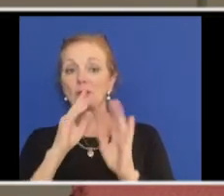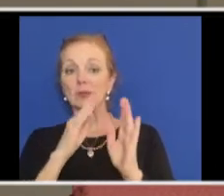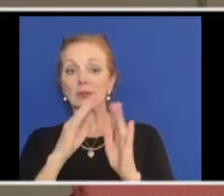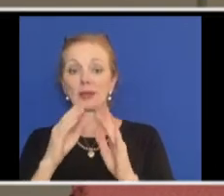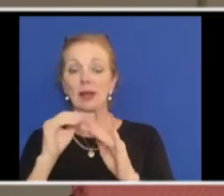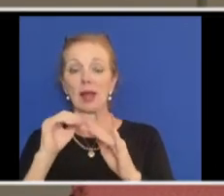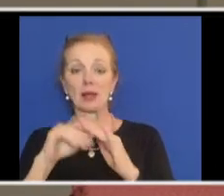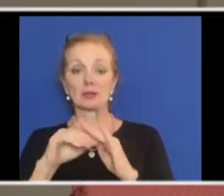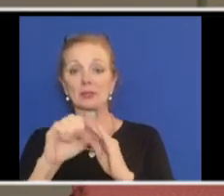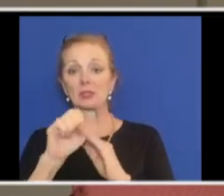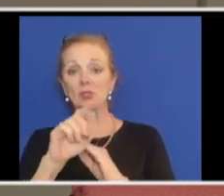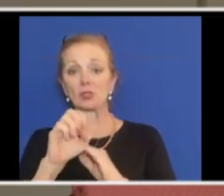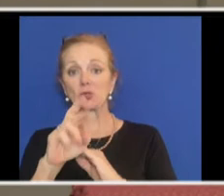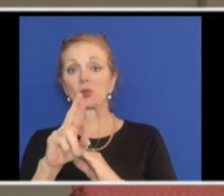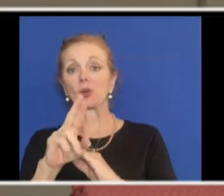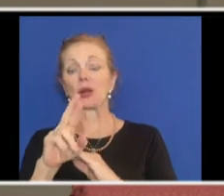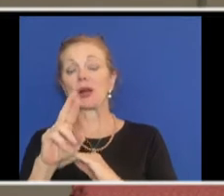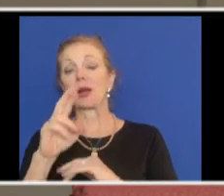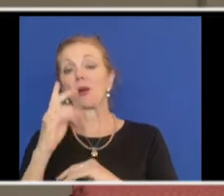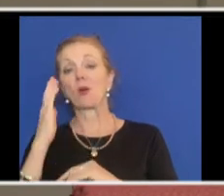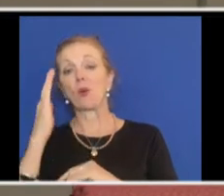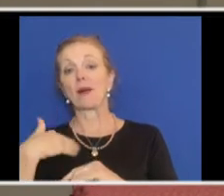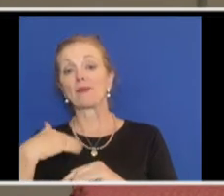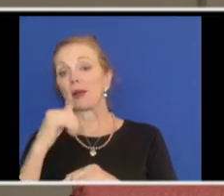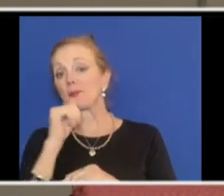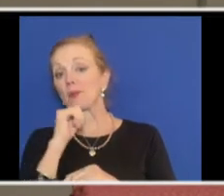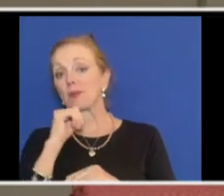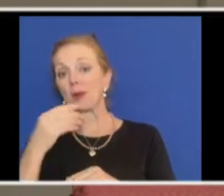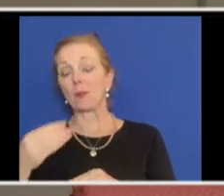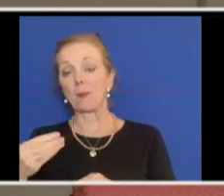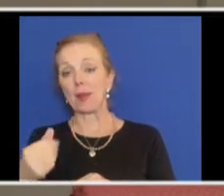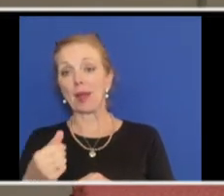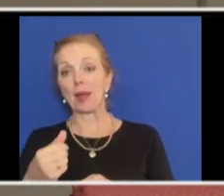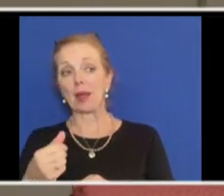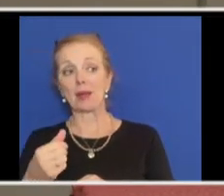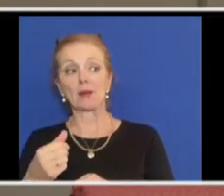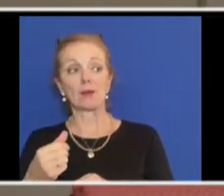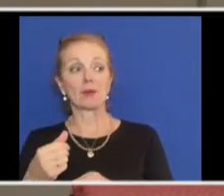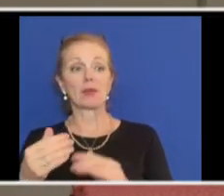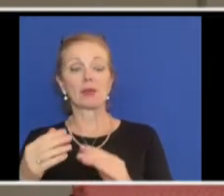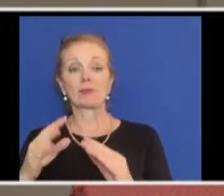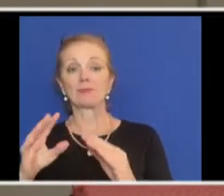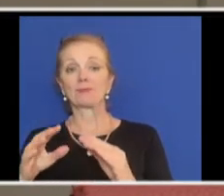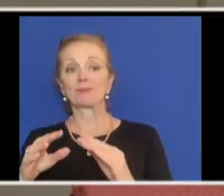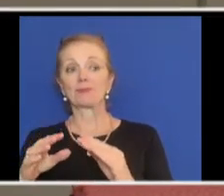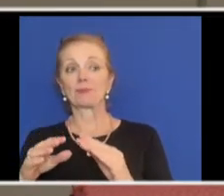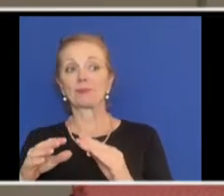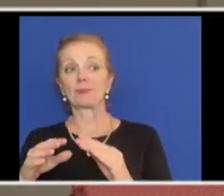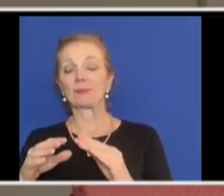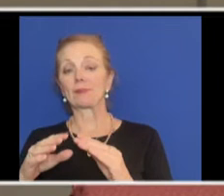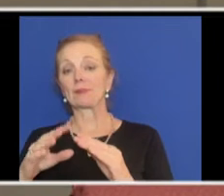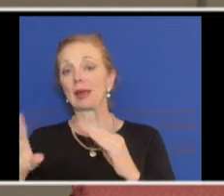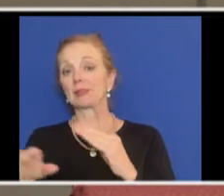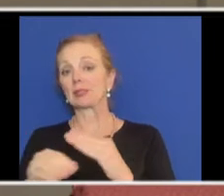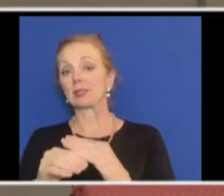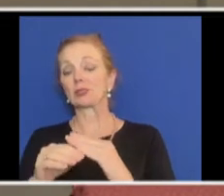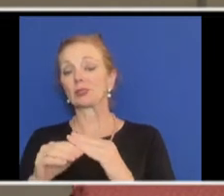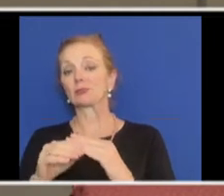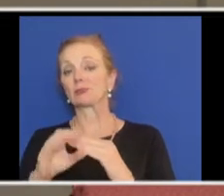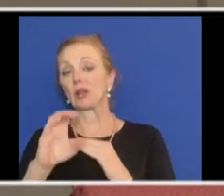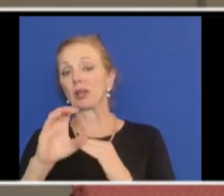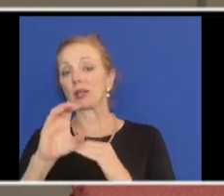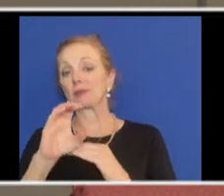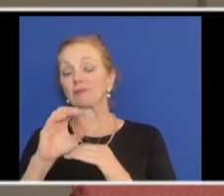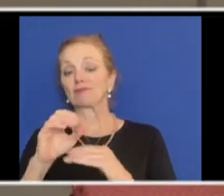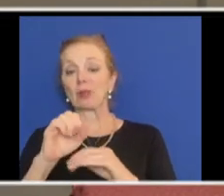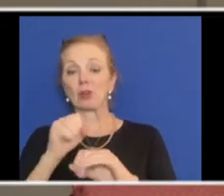access to sewer they will have to privately pay for the additional concrete that we're going to need